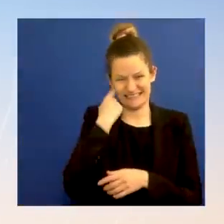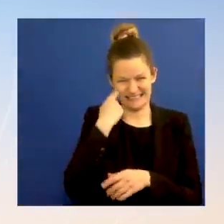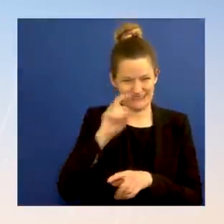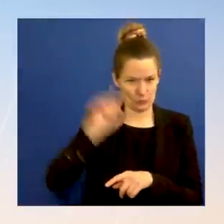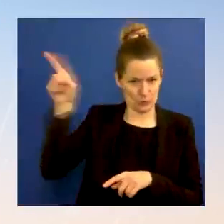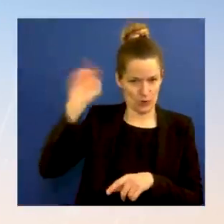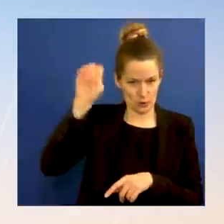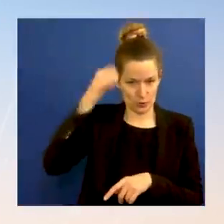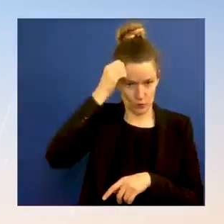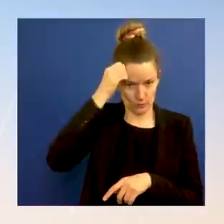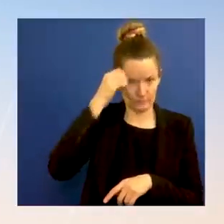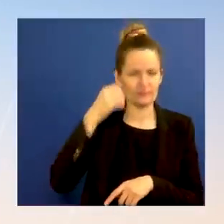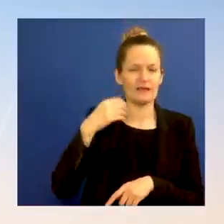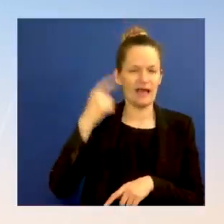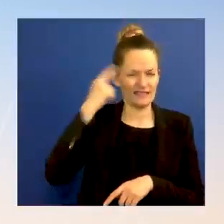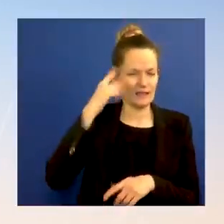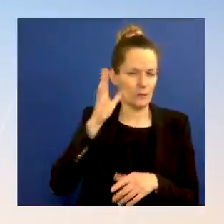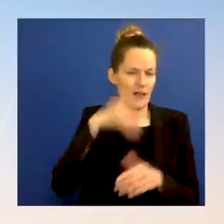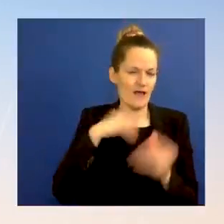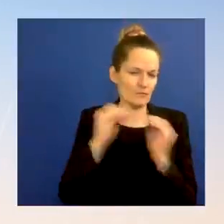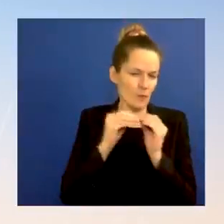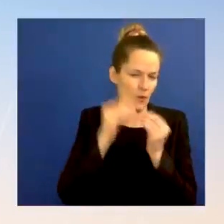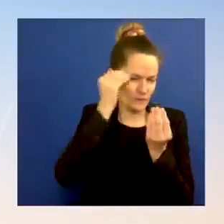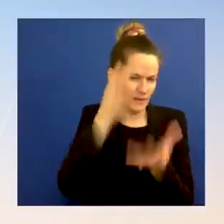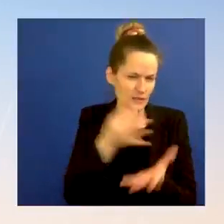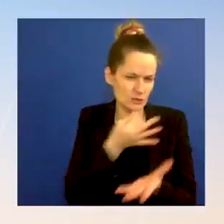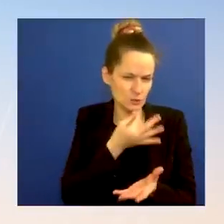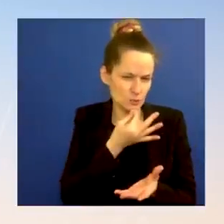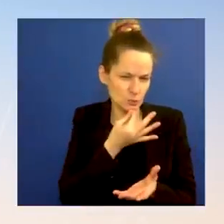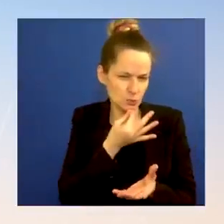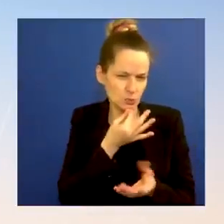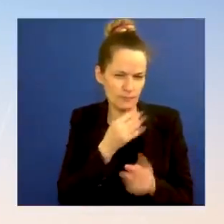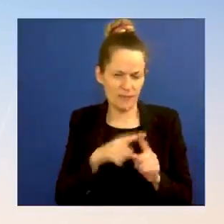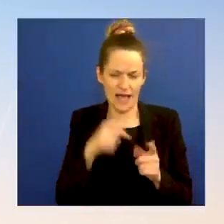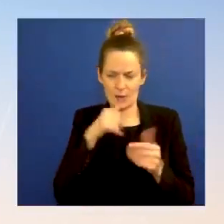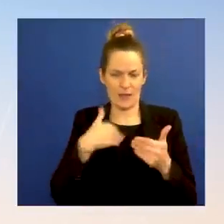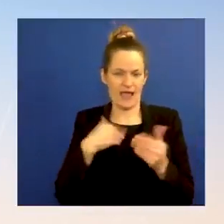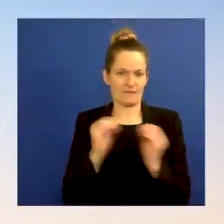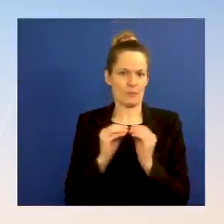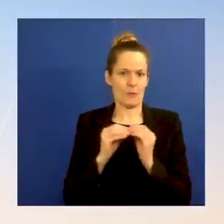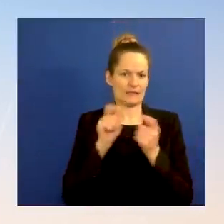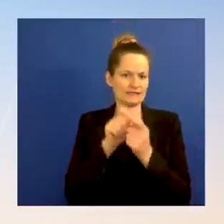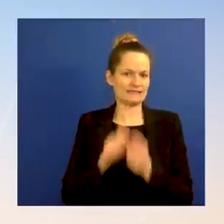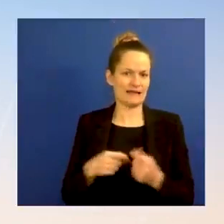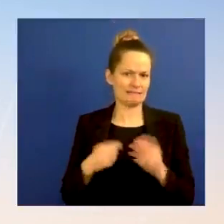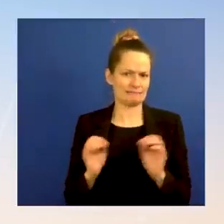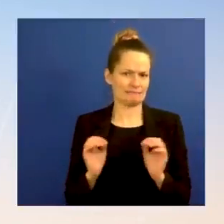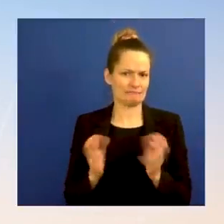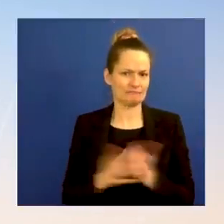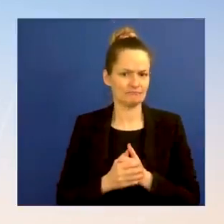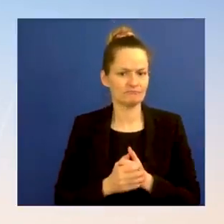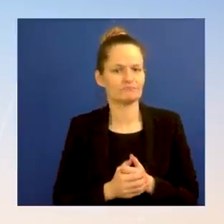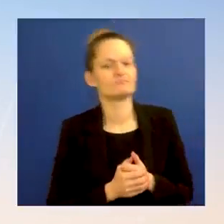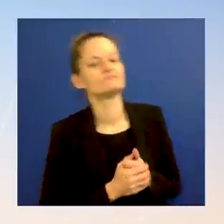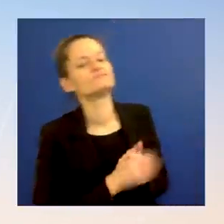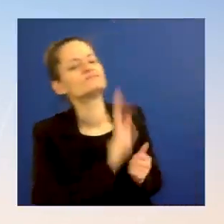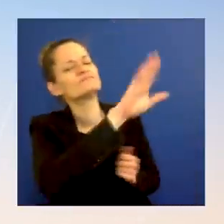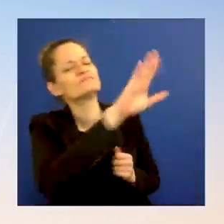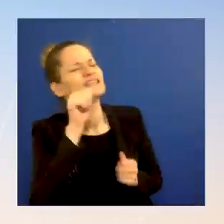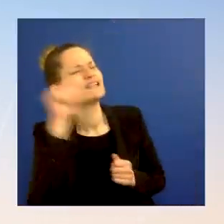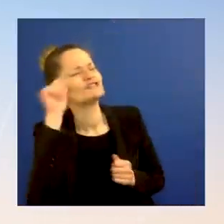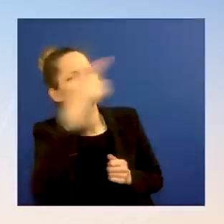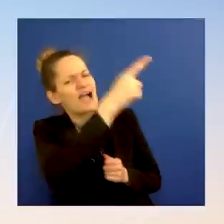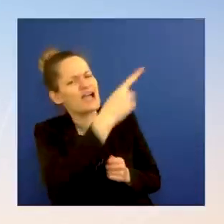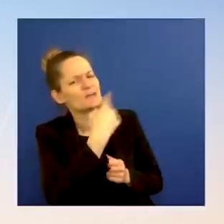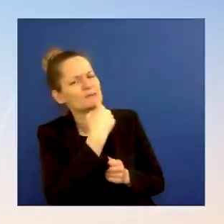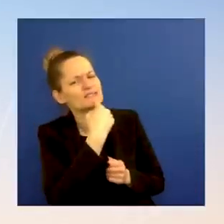this particular moment. And then finally, yesterday you said the U.S. doesn't have a strategic interest in reducing the global supply of energy, but